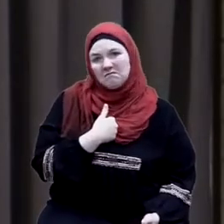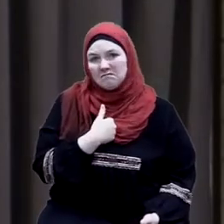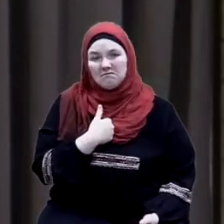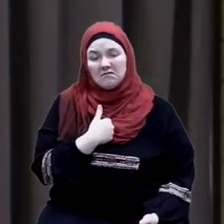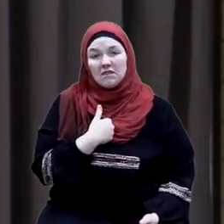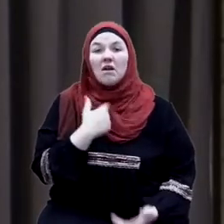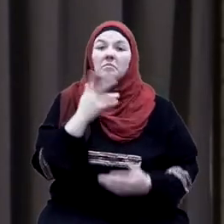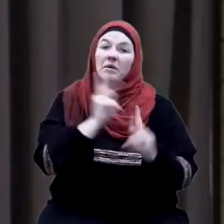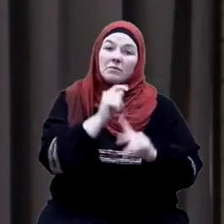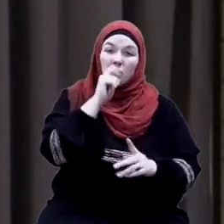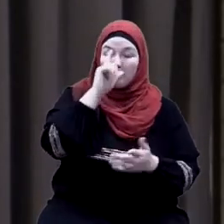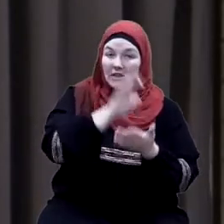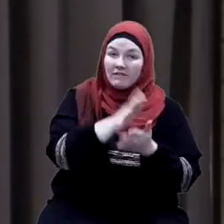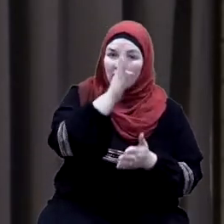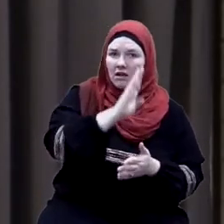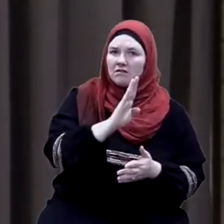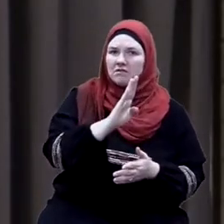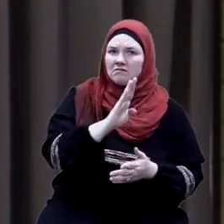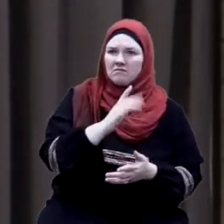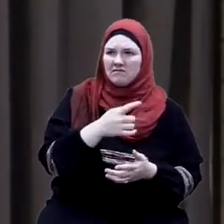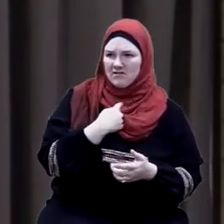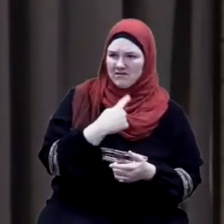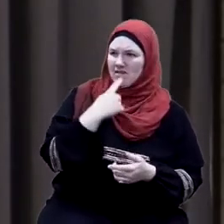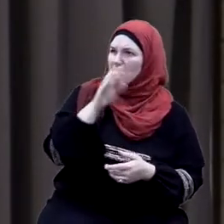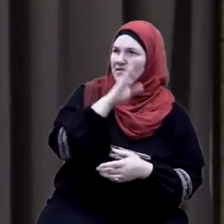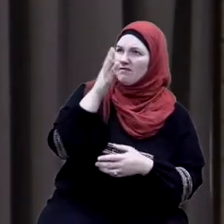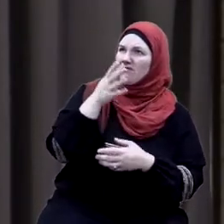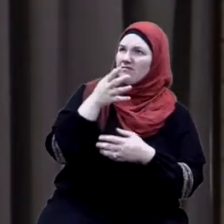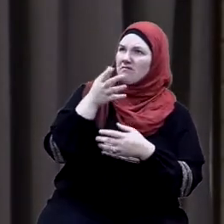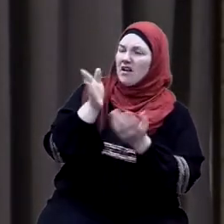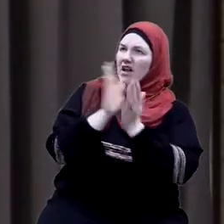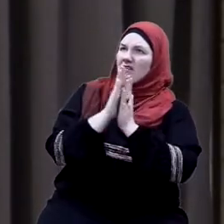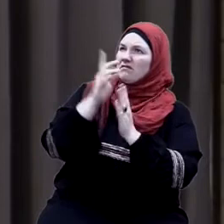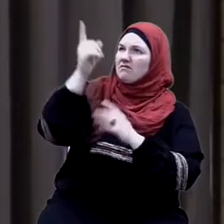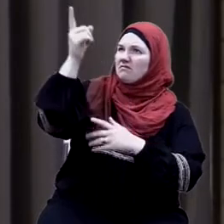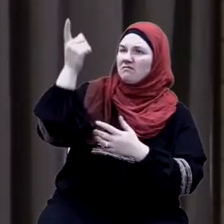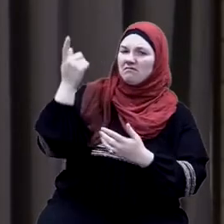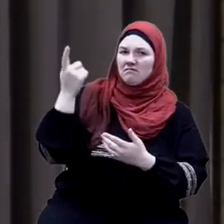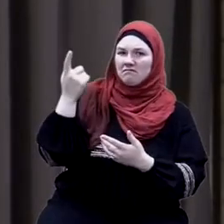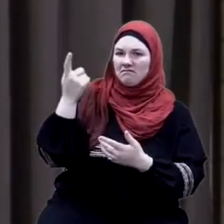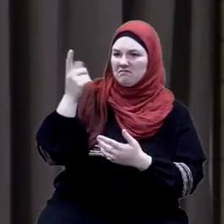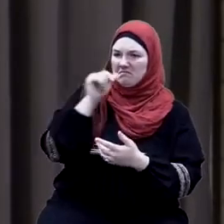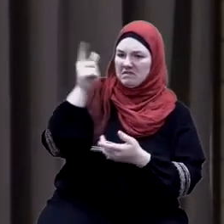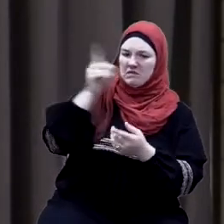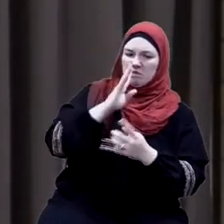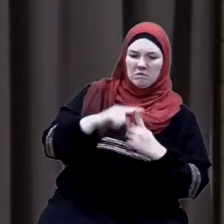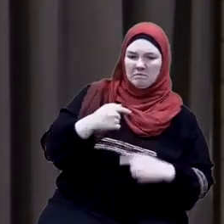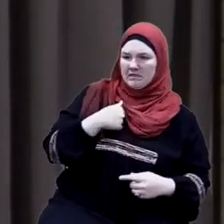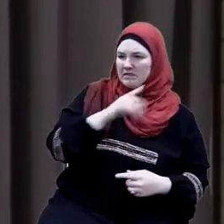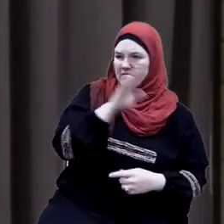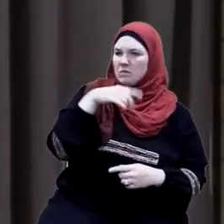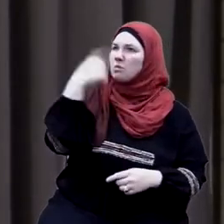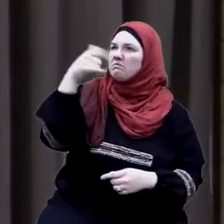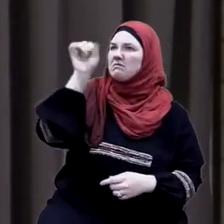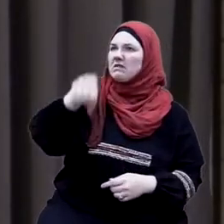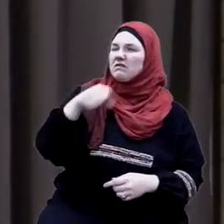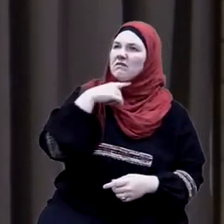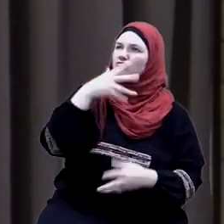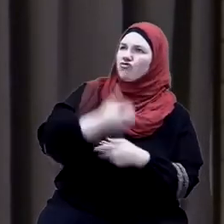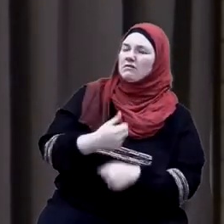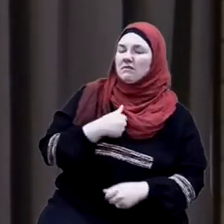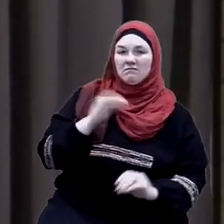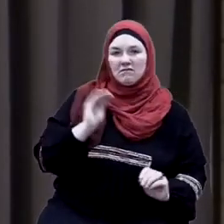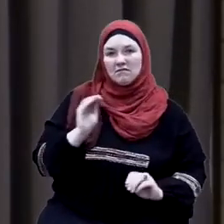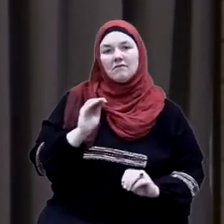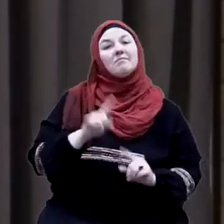I never talked to him, he never talked to me. He talked to others, but he never talked to me. But the Quran tells